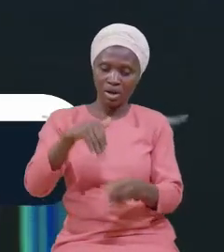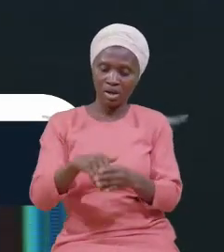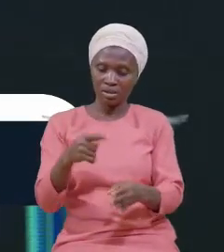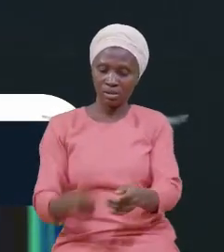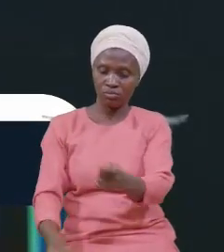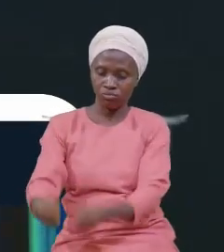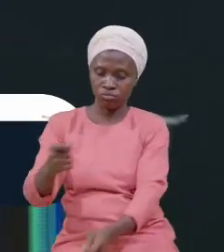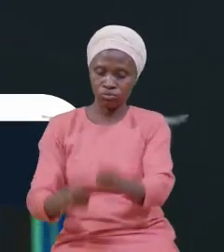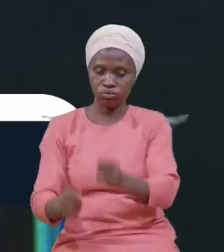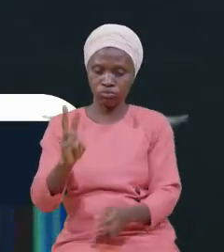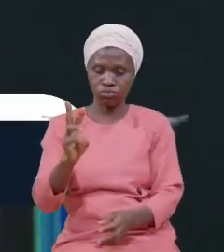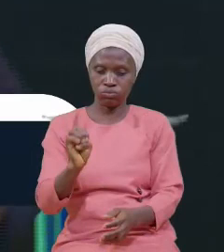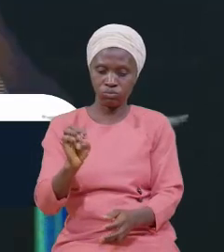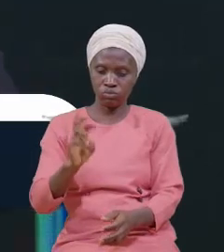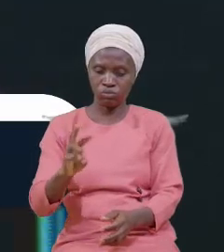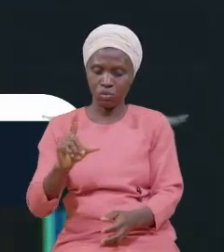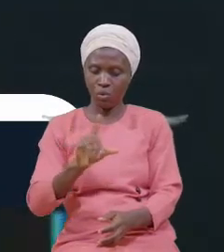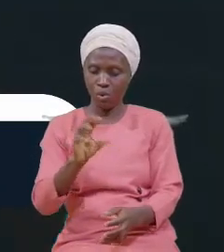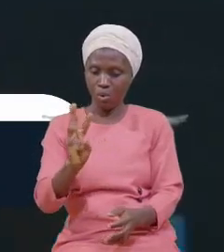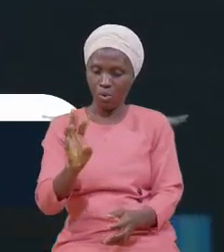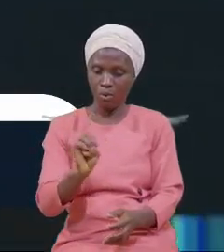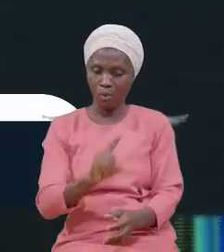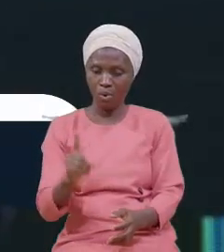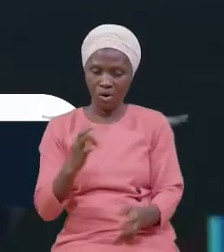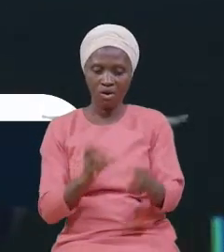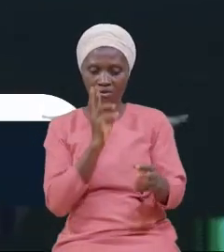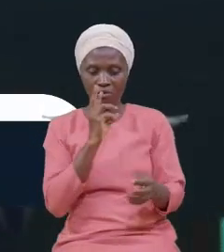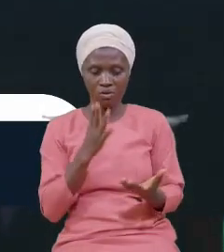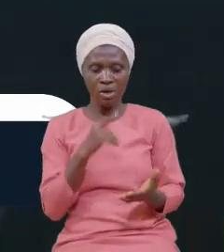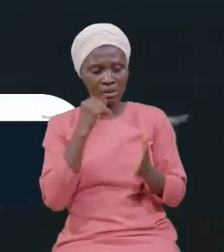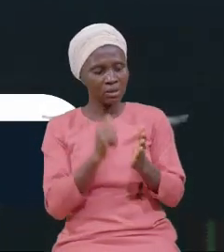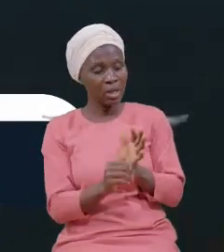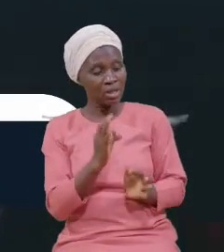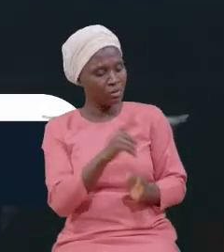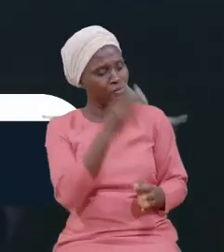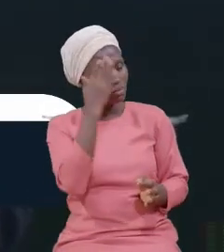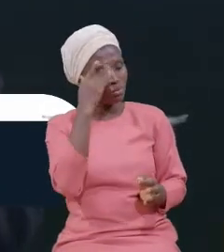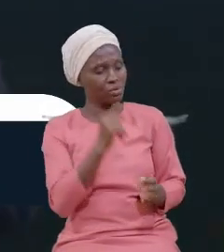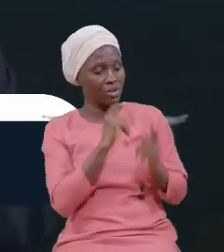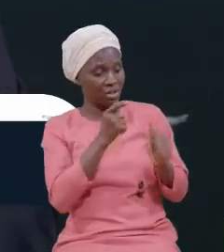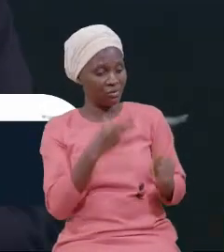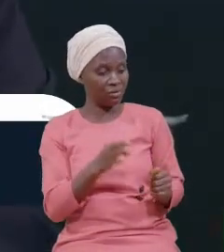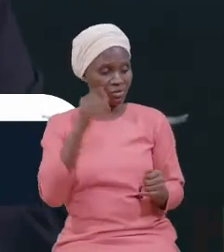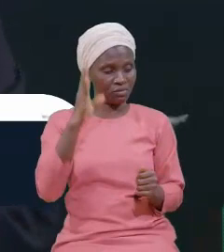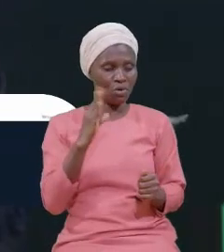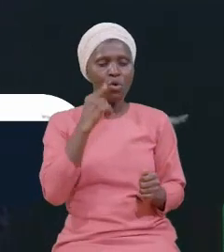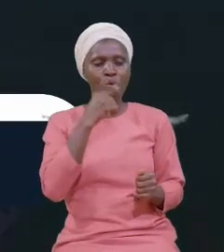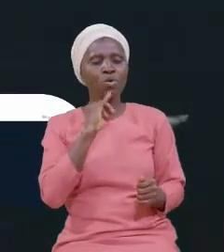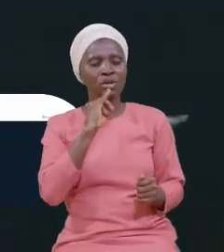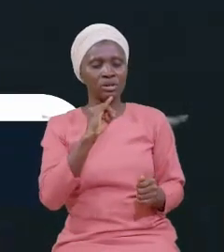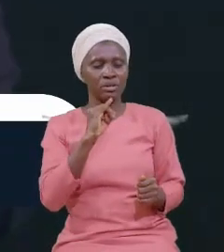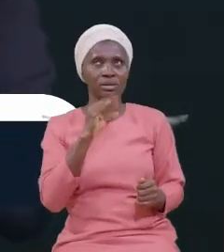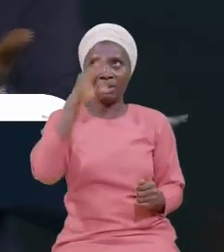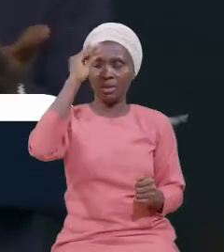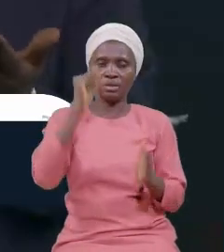you knew the gift of God and who it is that says to thee, give me to